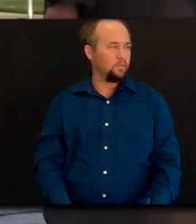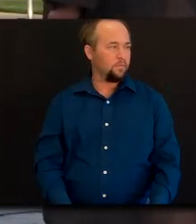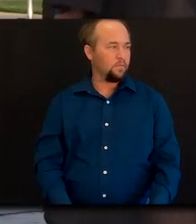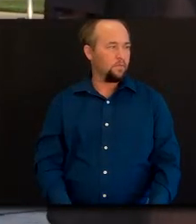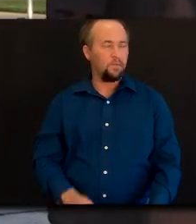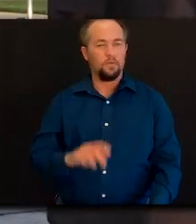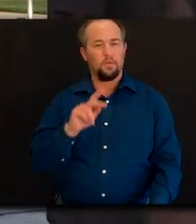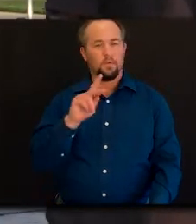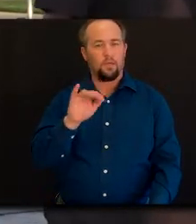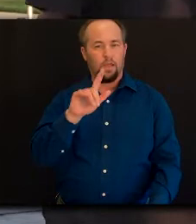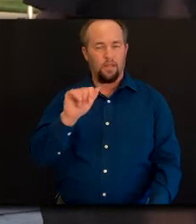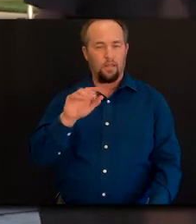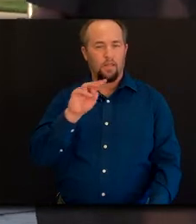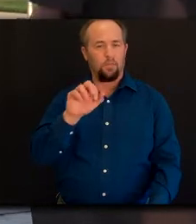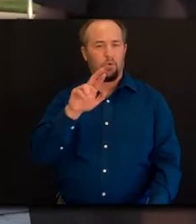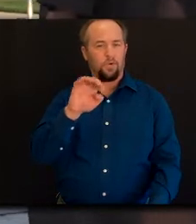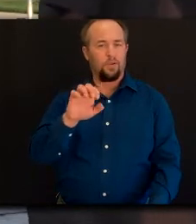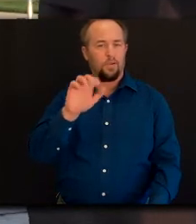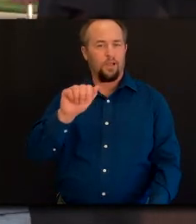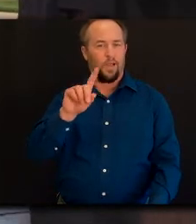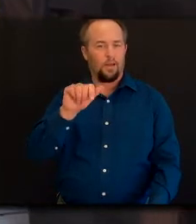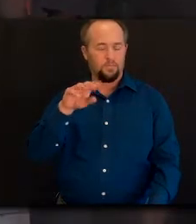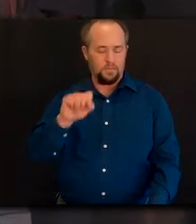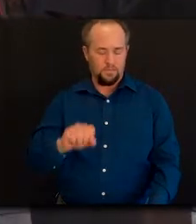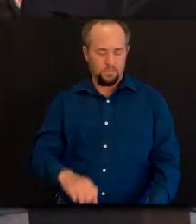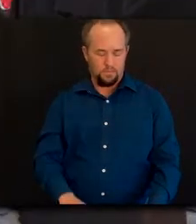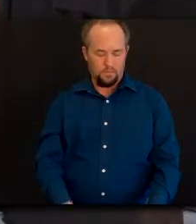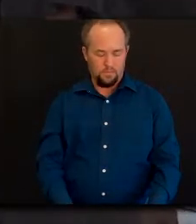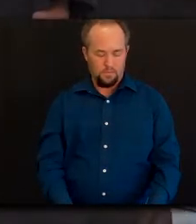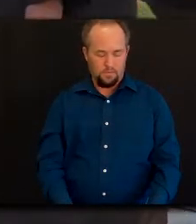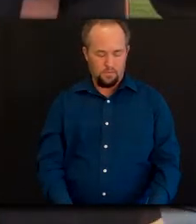Kayla Marie Adams.